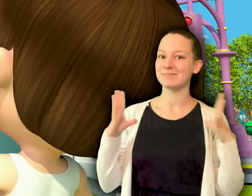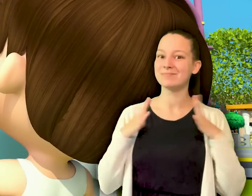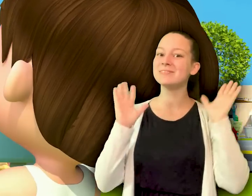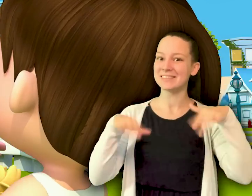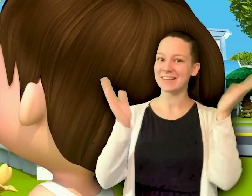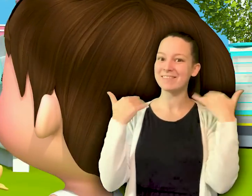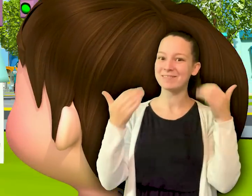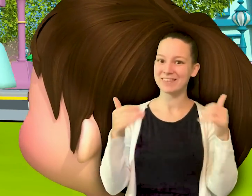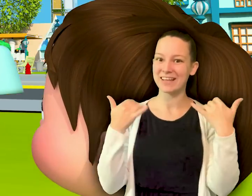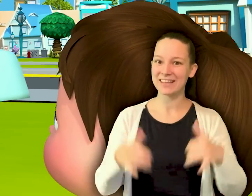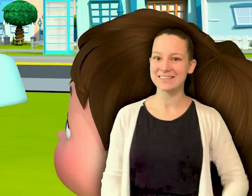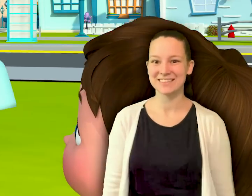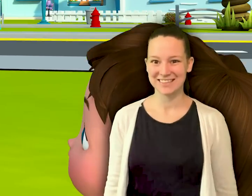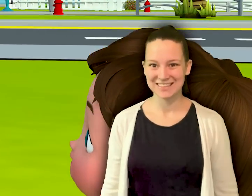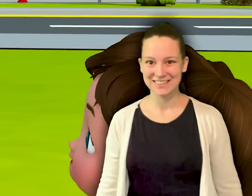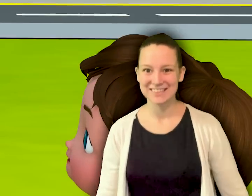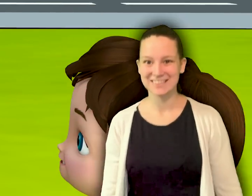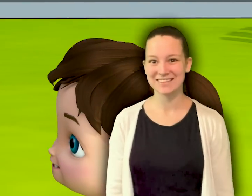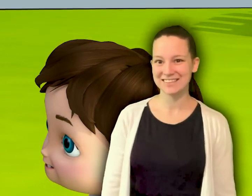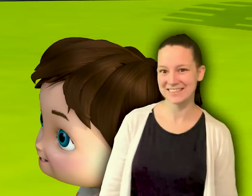hey hey come and